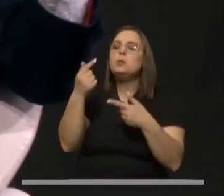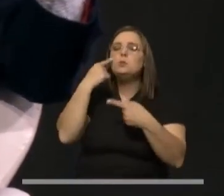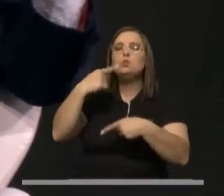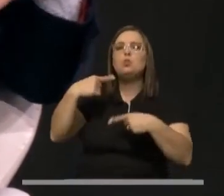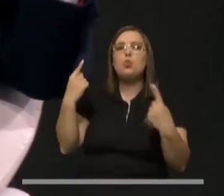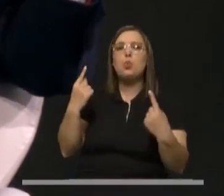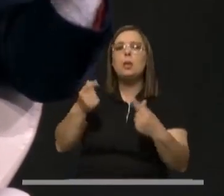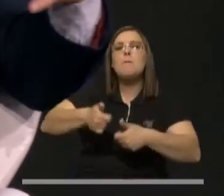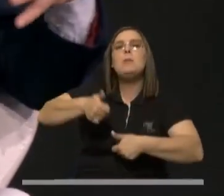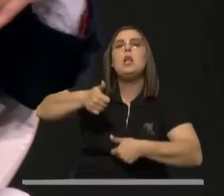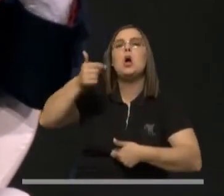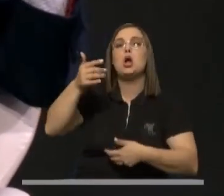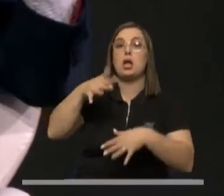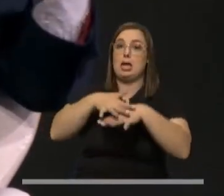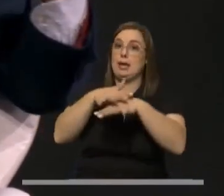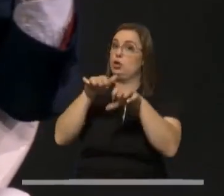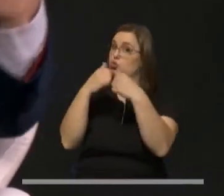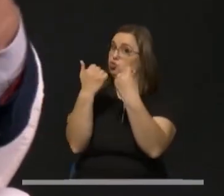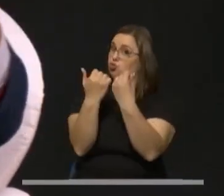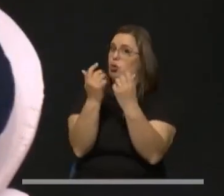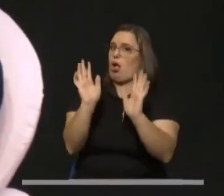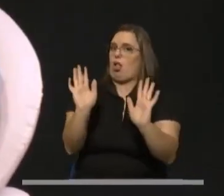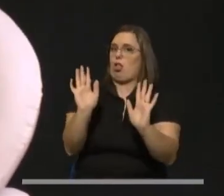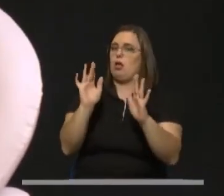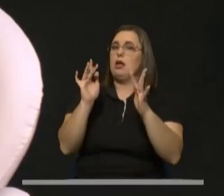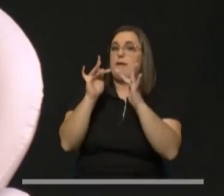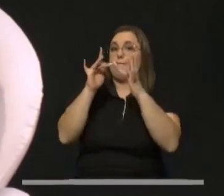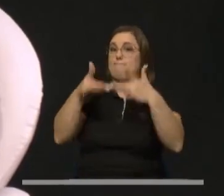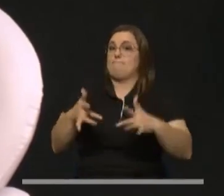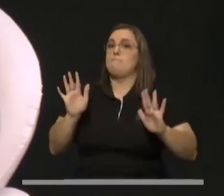new public space that exists in public